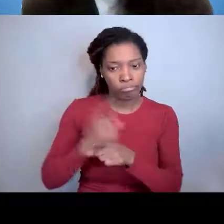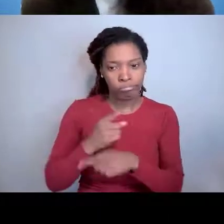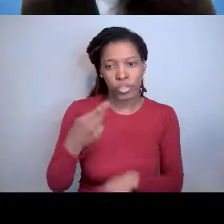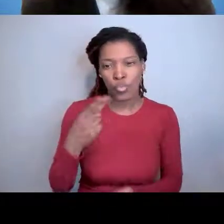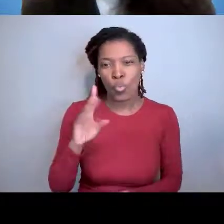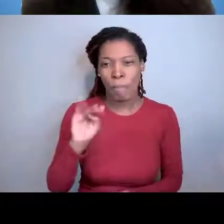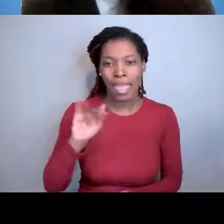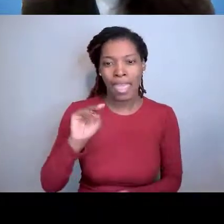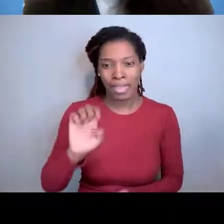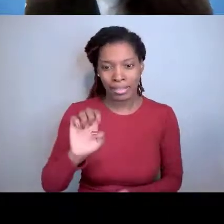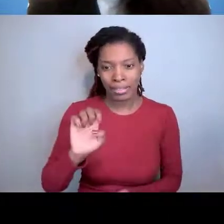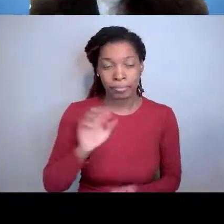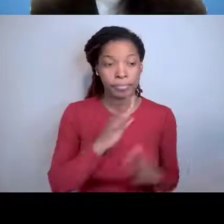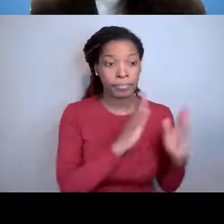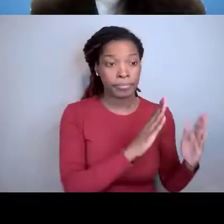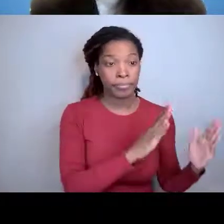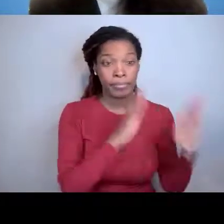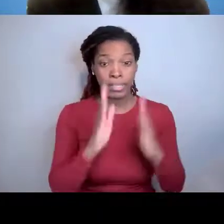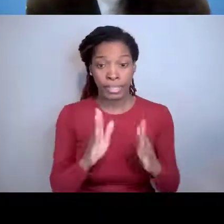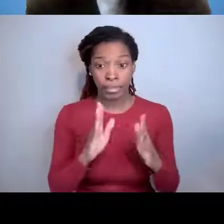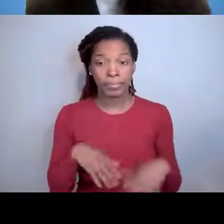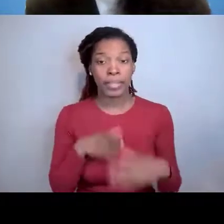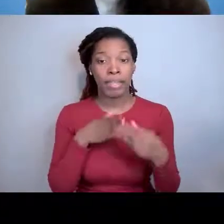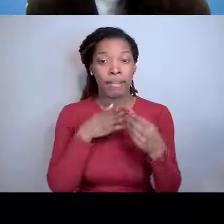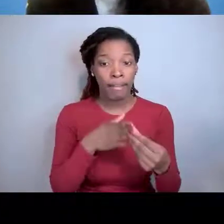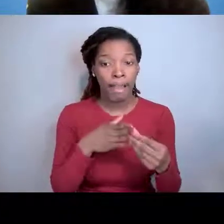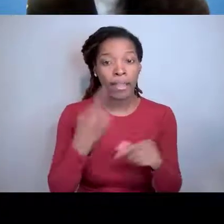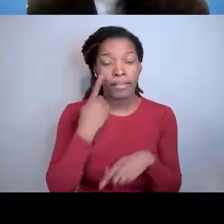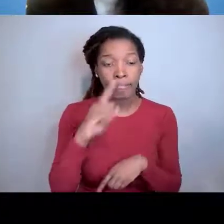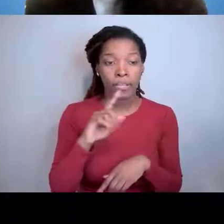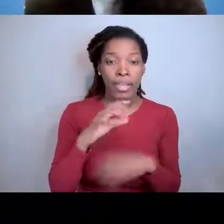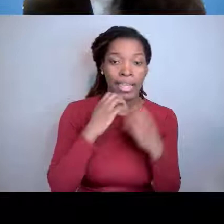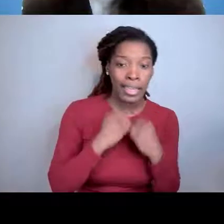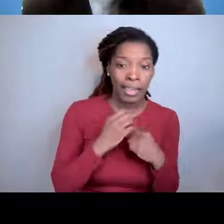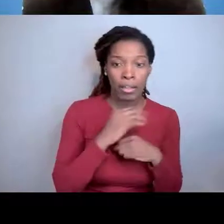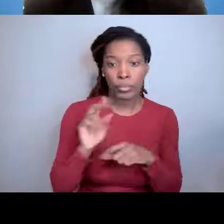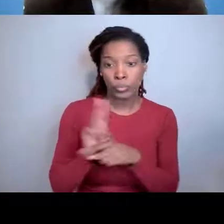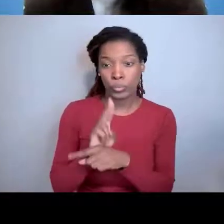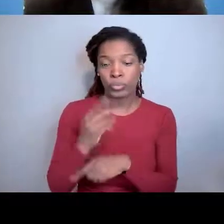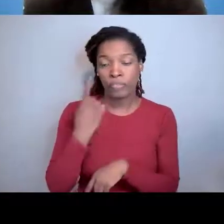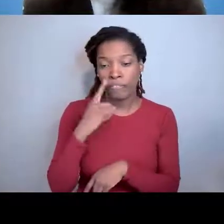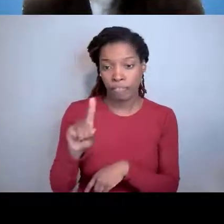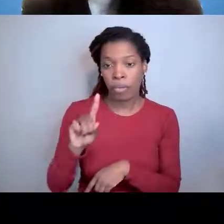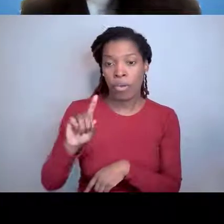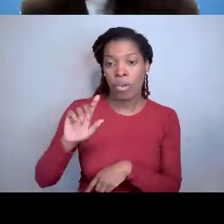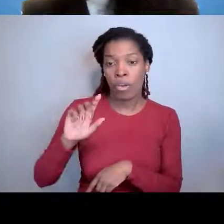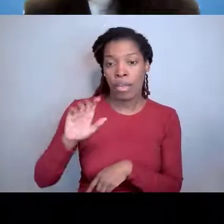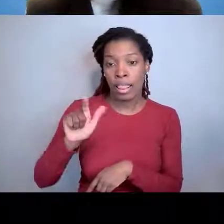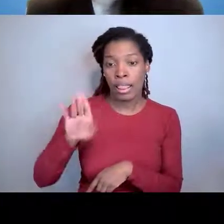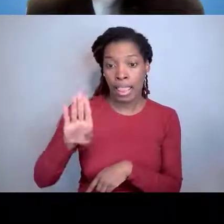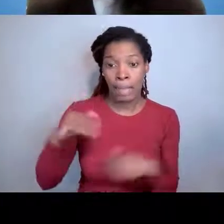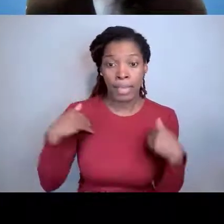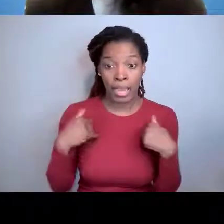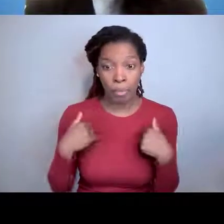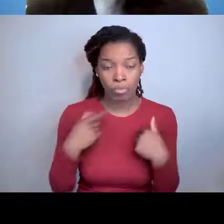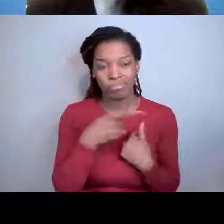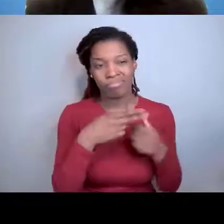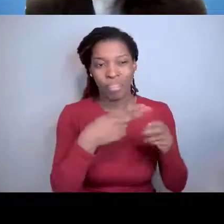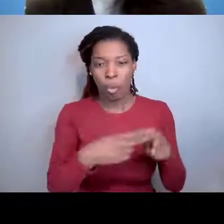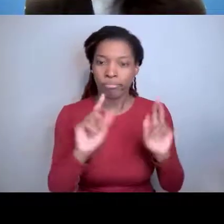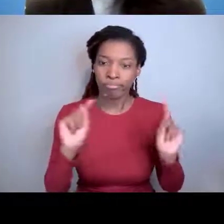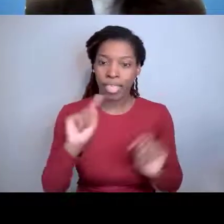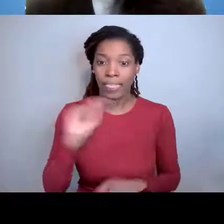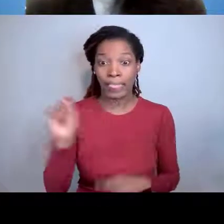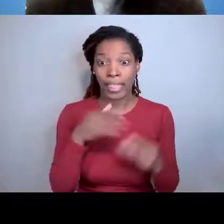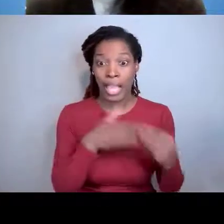second document, the Guide for the Care and Use of Laboratory Animals, it's also known as the Guide, must be